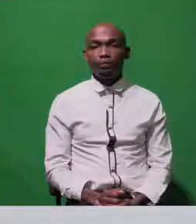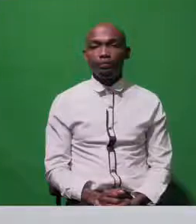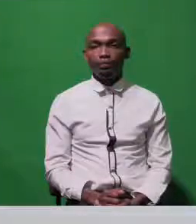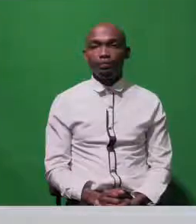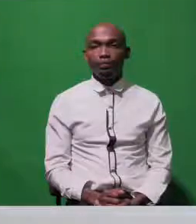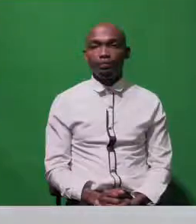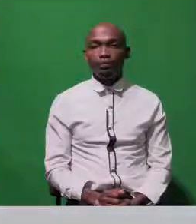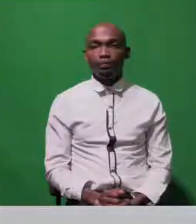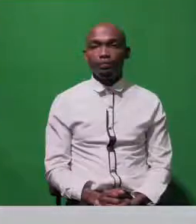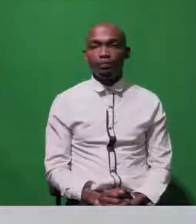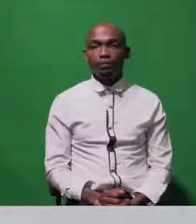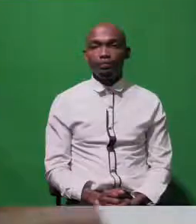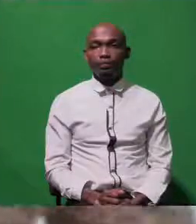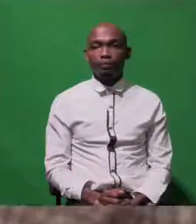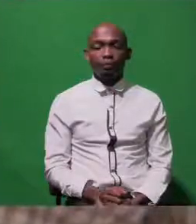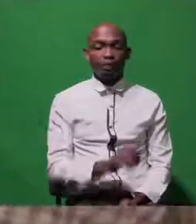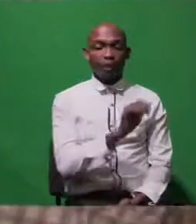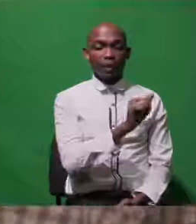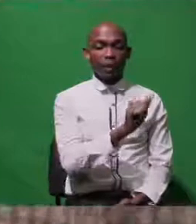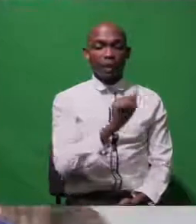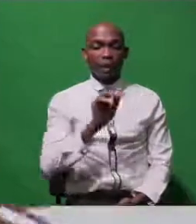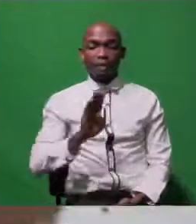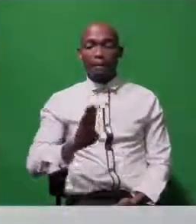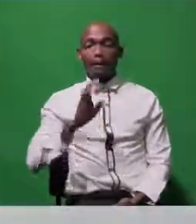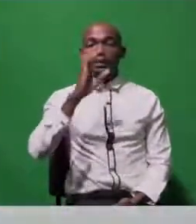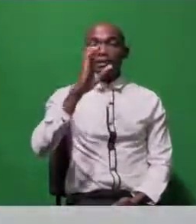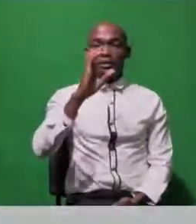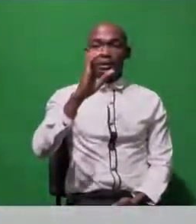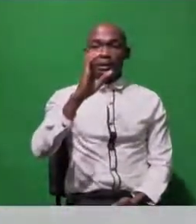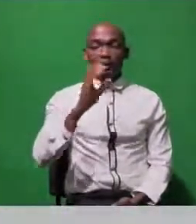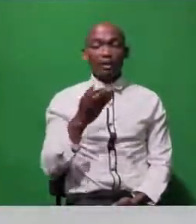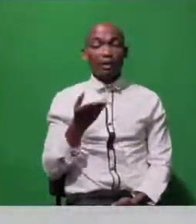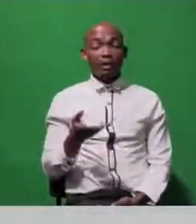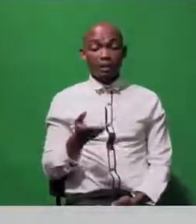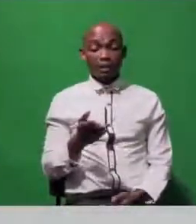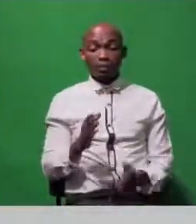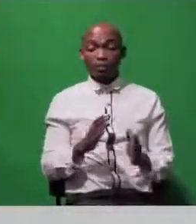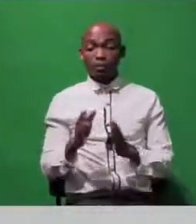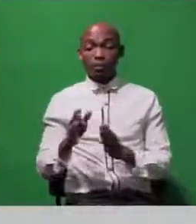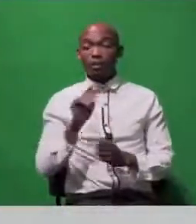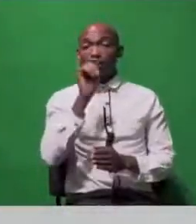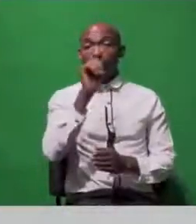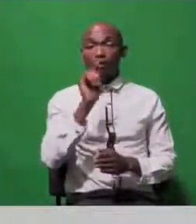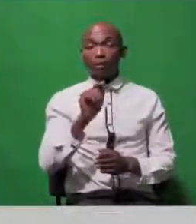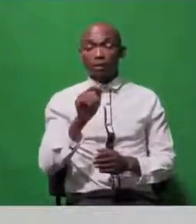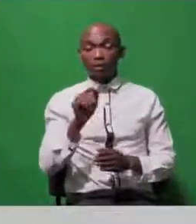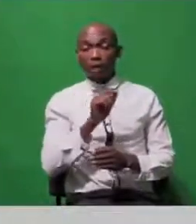C. And the position for the dotted line is at this position.